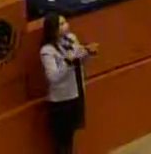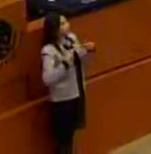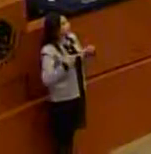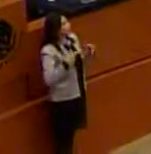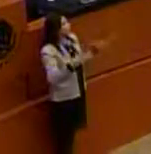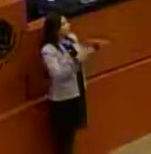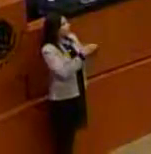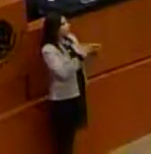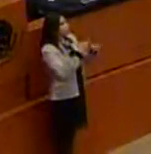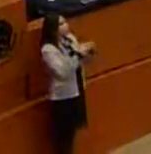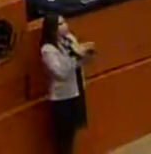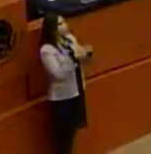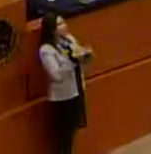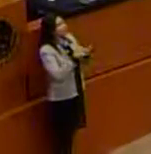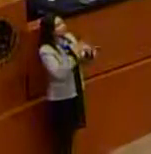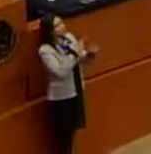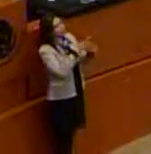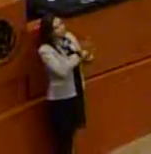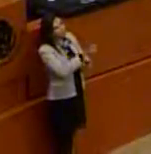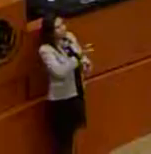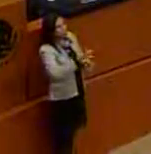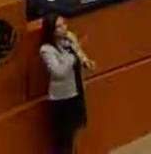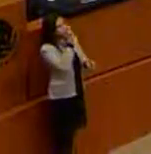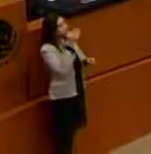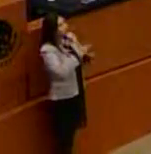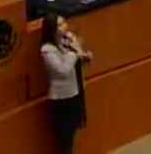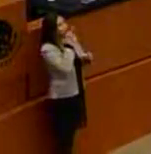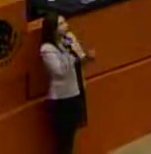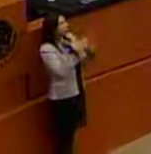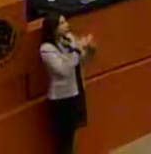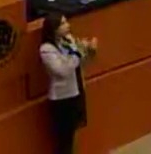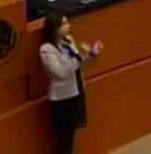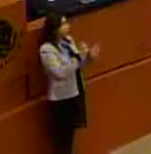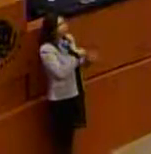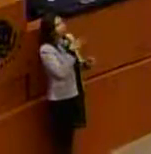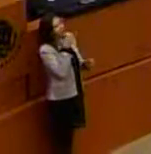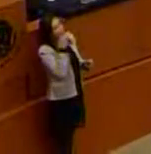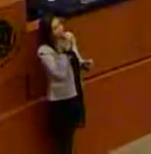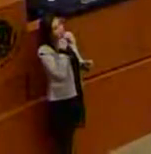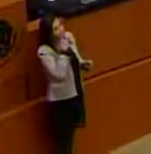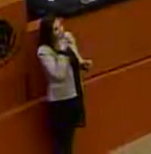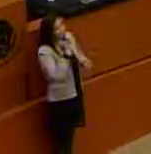kinds of people. You can tell already because he spoke in French and I'm speaking in English.